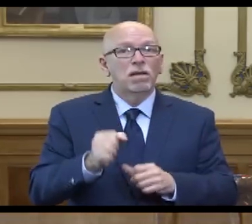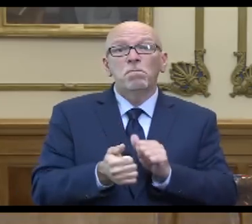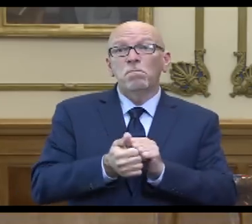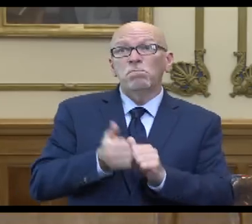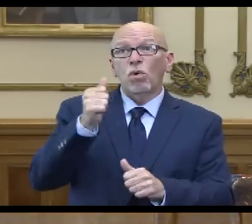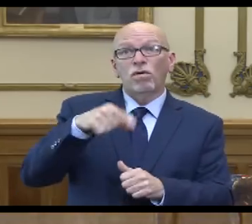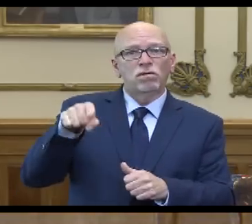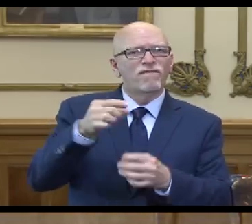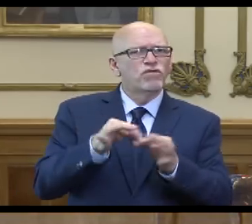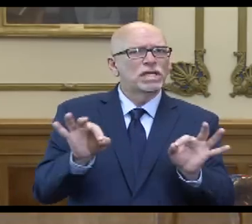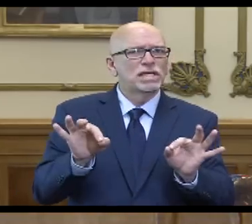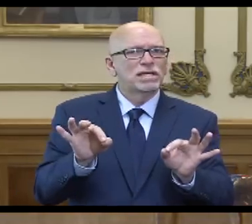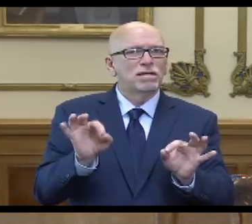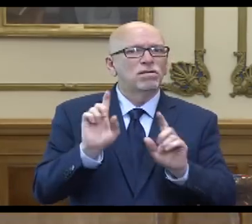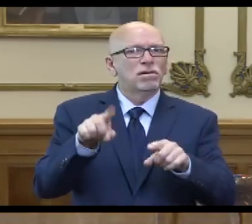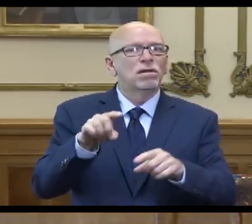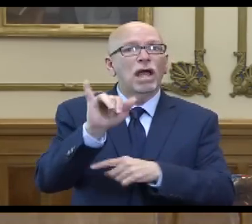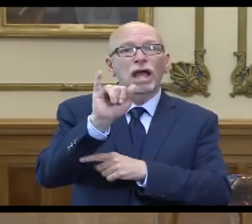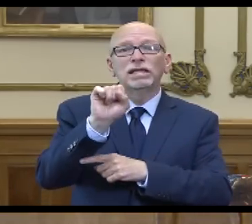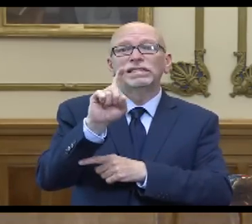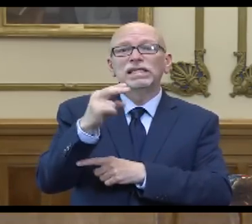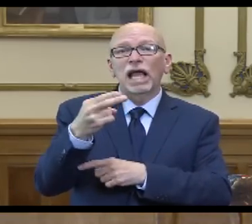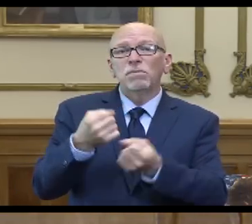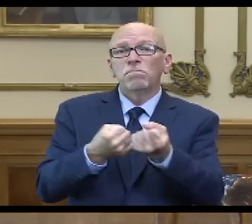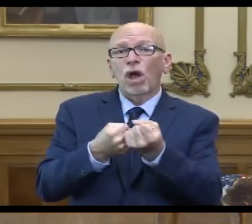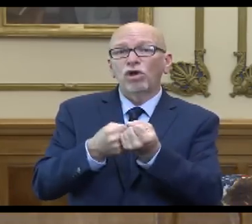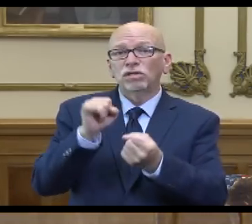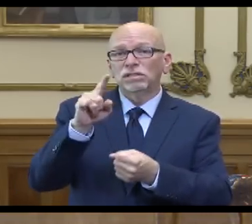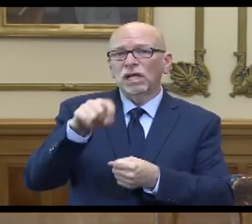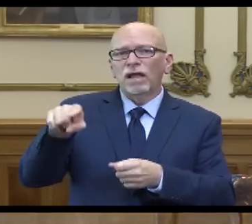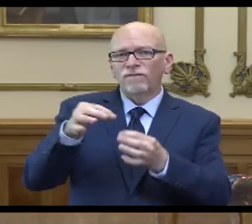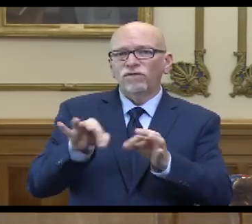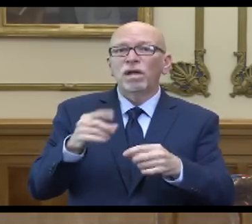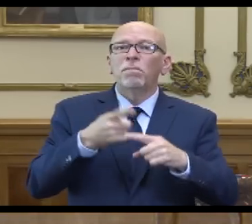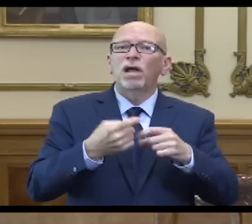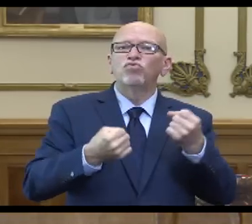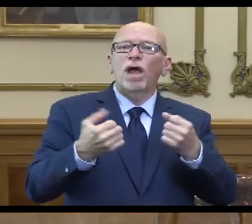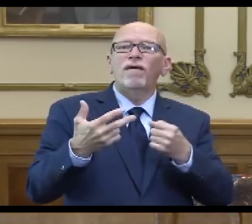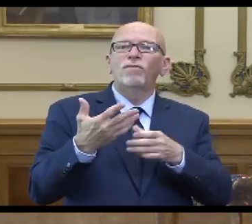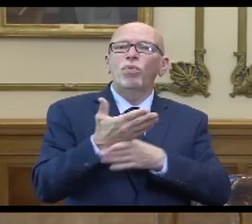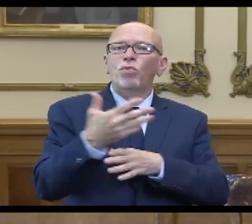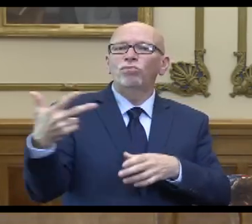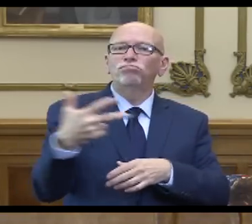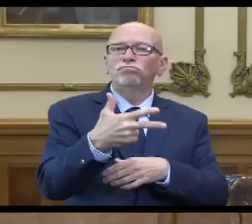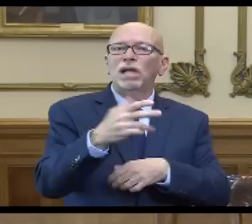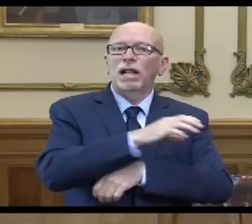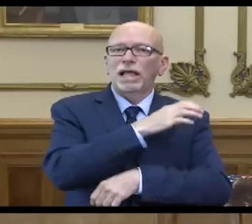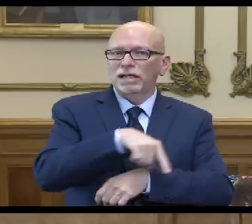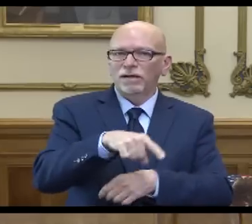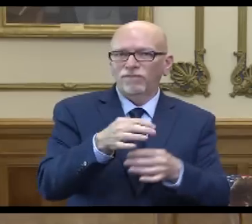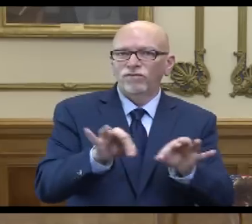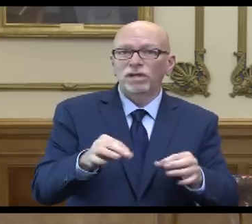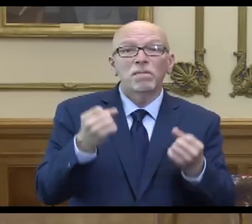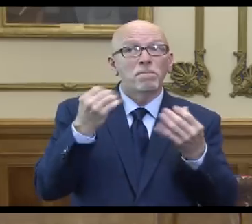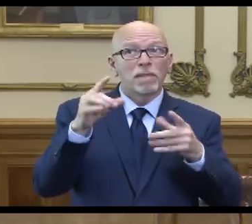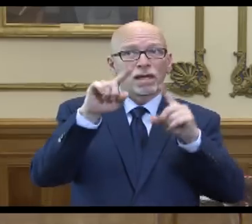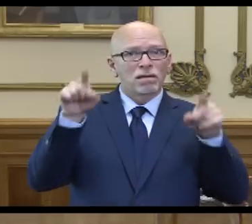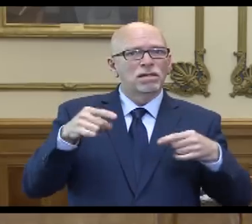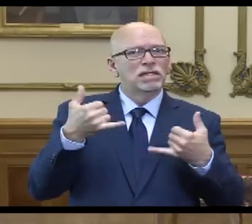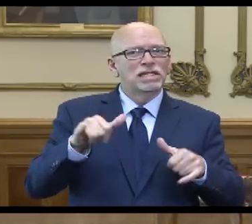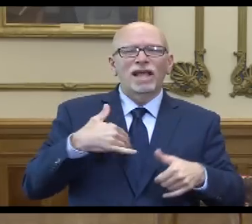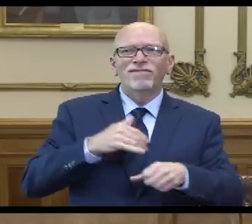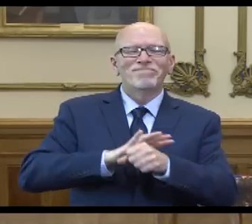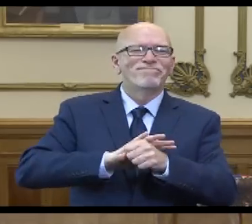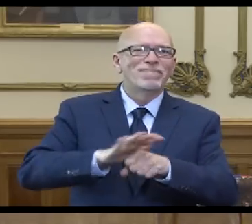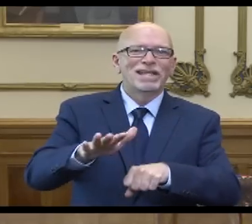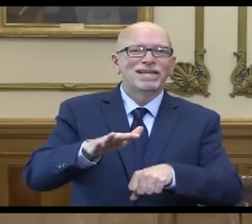them are free, including our ISDH-sponsored testing sites and all of our drive-through clinics. Many of these sites still have plenty of room